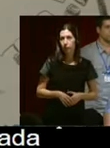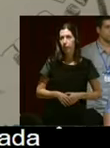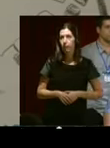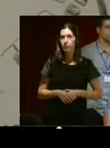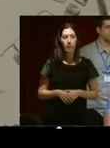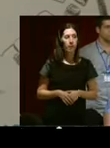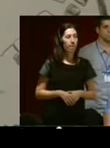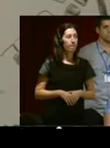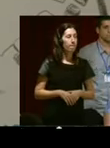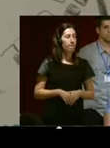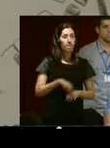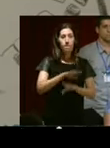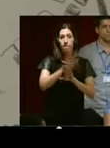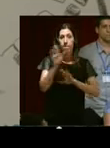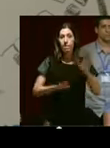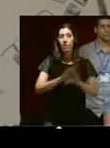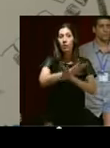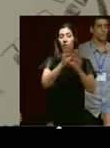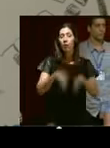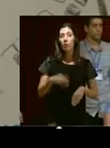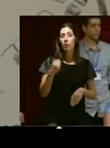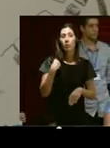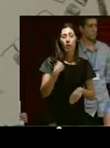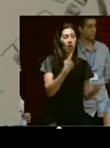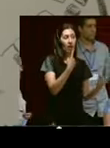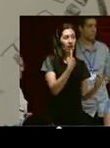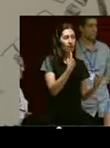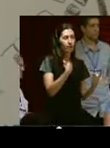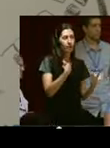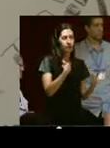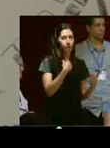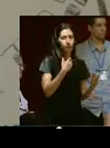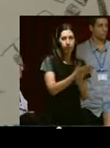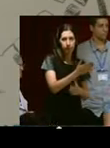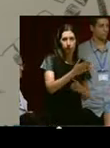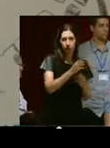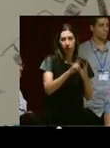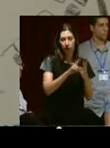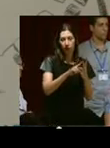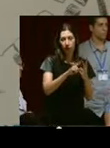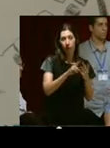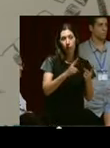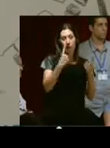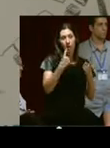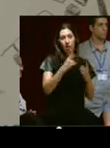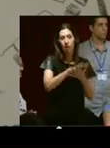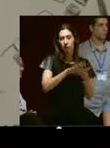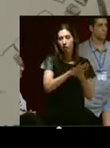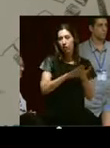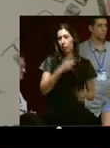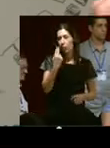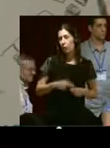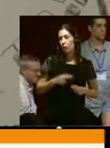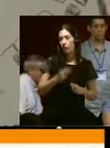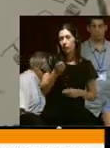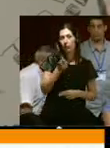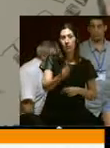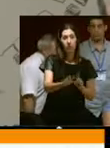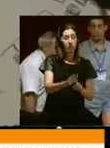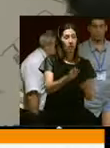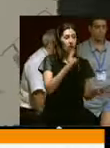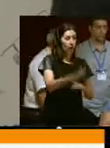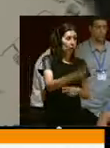technical question? Yes, you did. Thank you. Now about the second part, The second part has to do with pricing